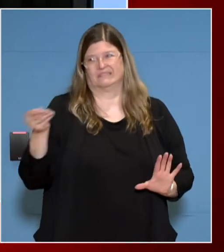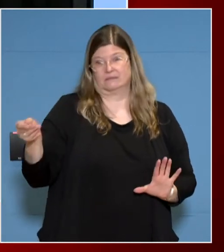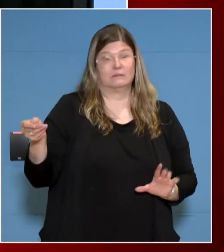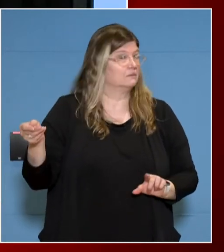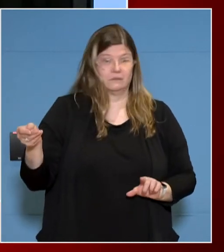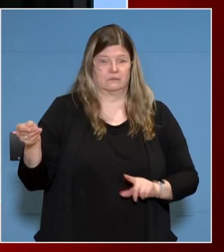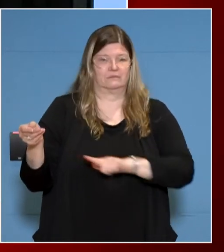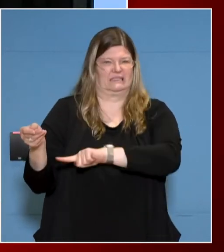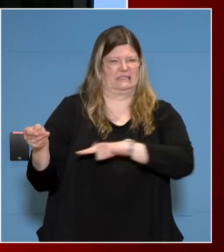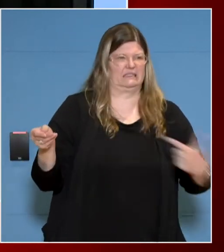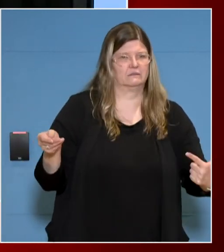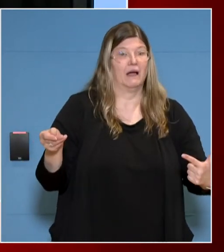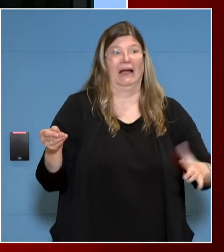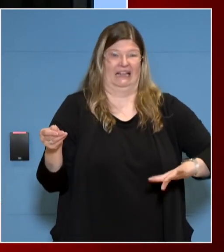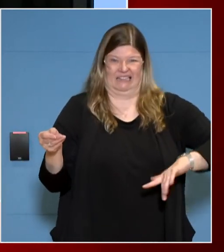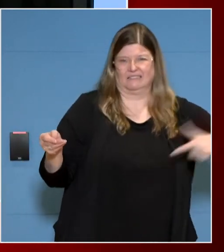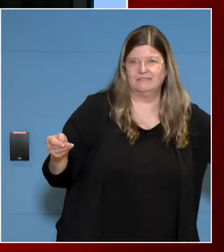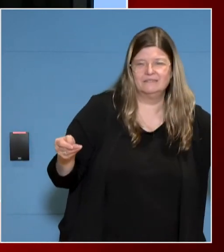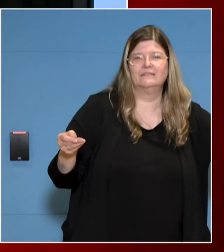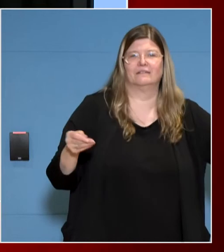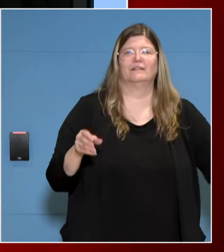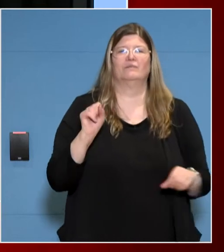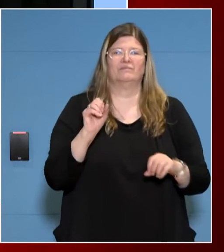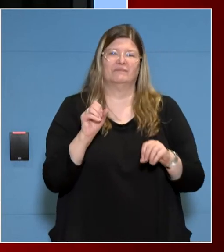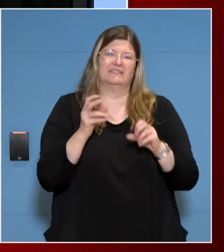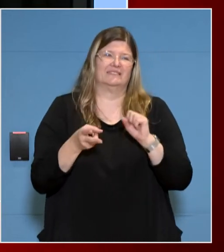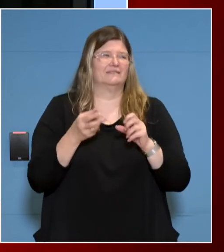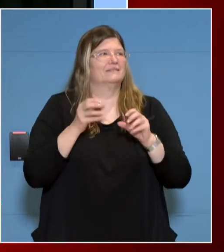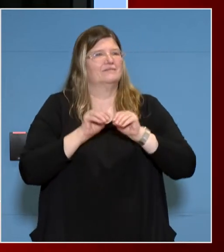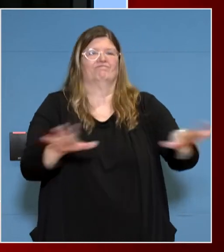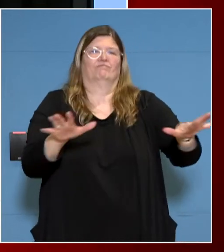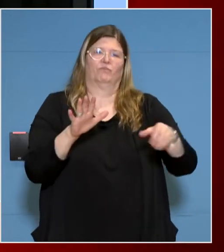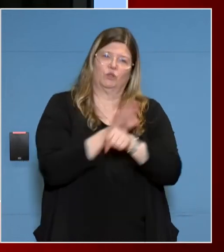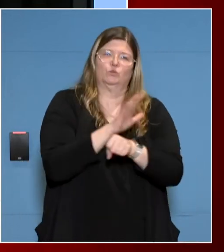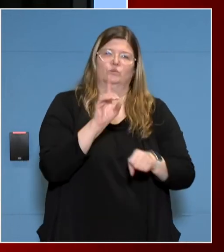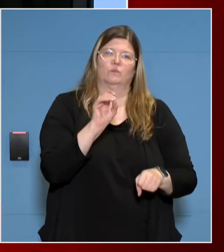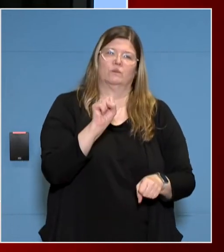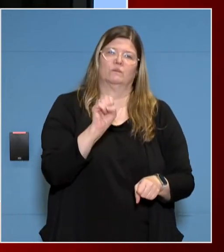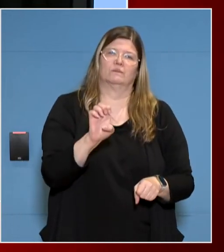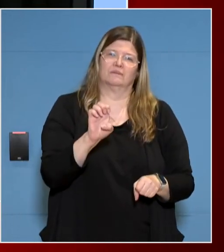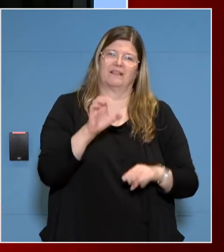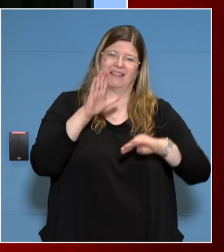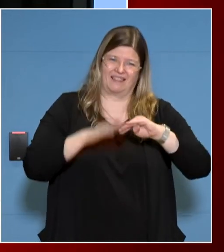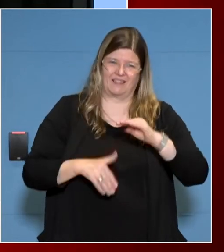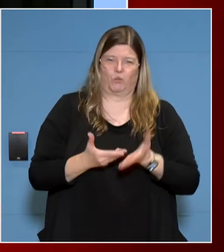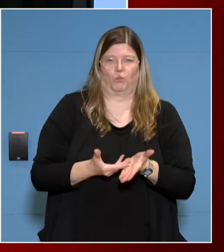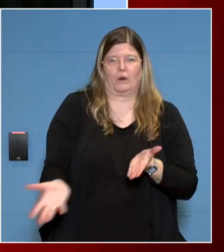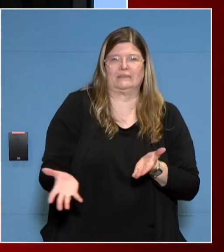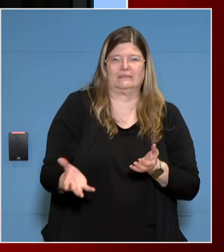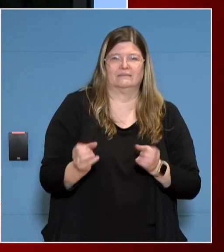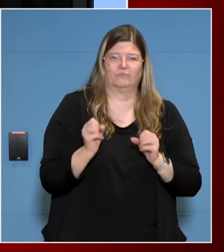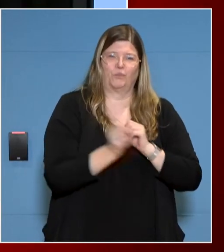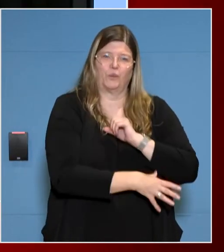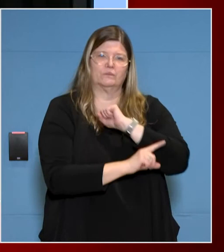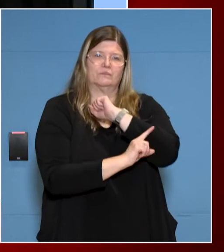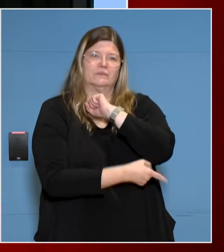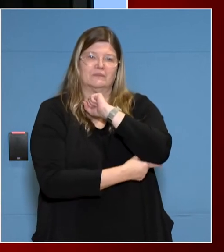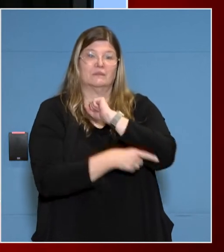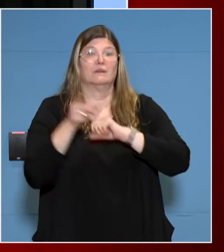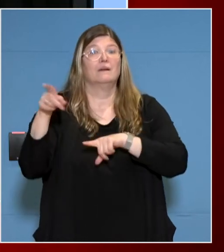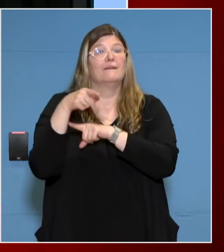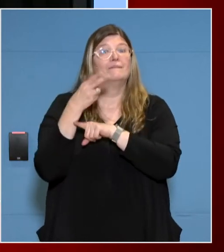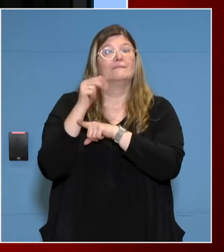happen. The other part is that these providers have pharmacists who do a really good job of knowing when to remove the